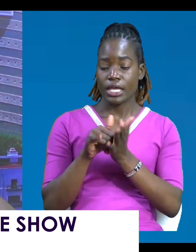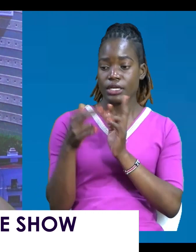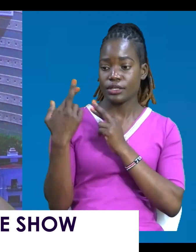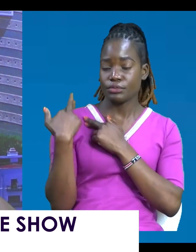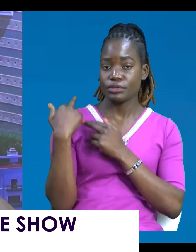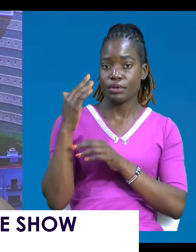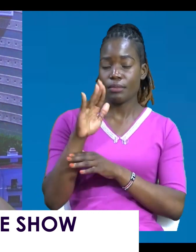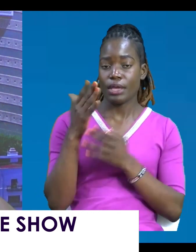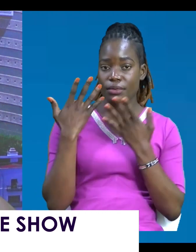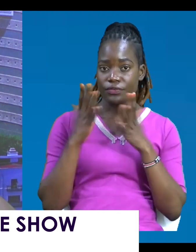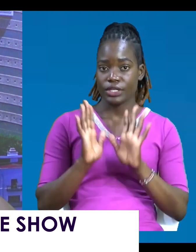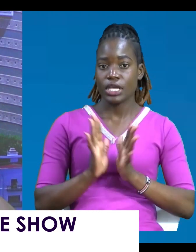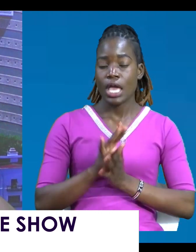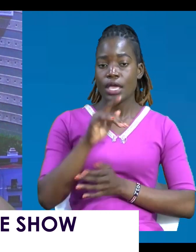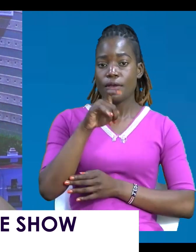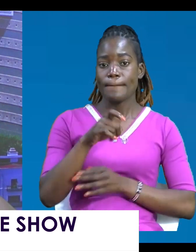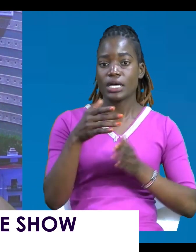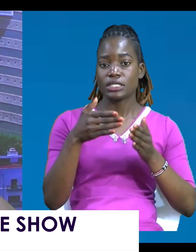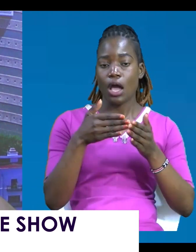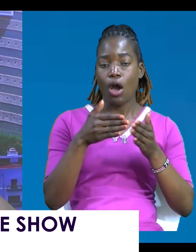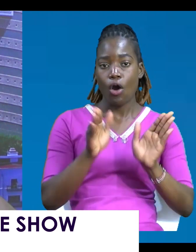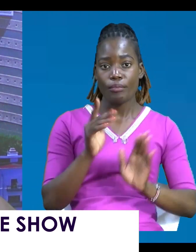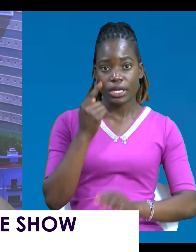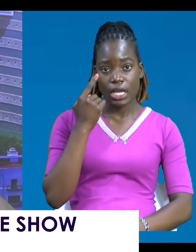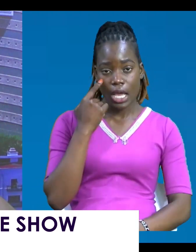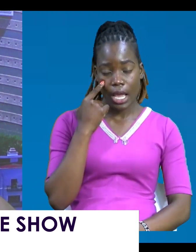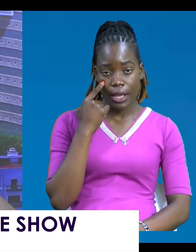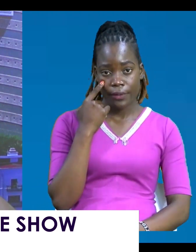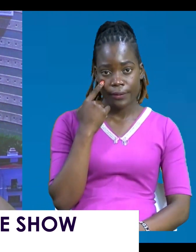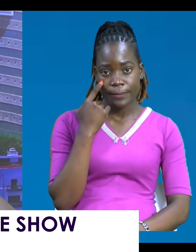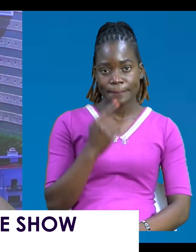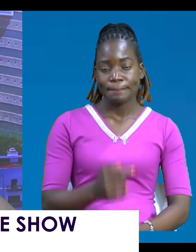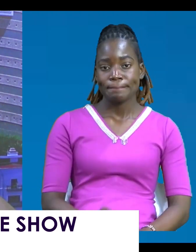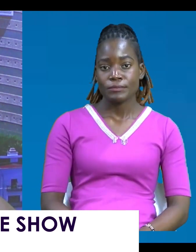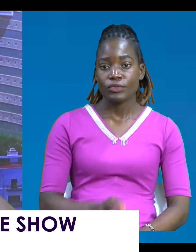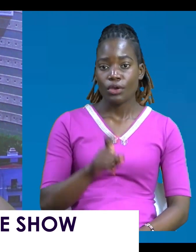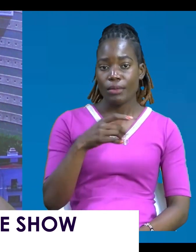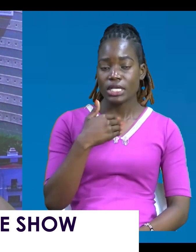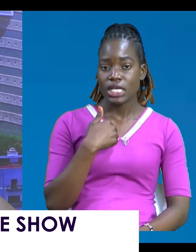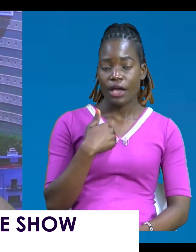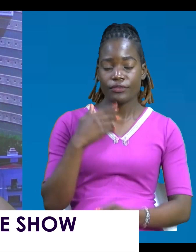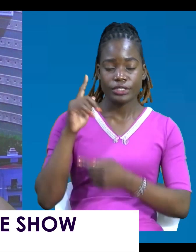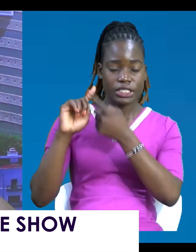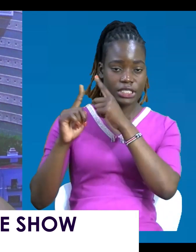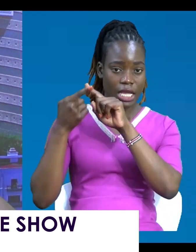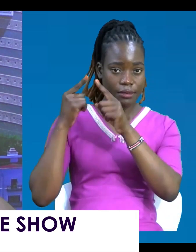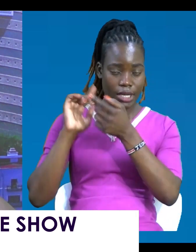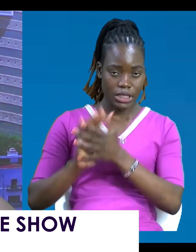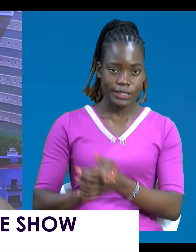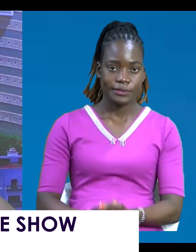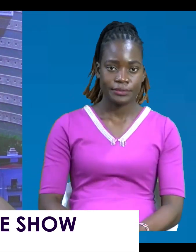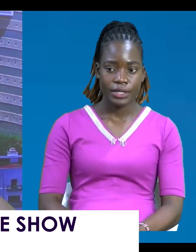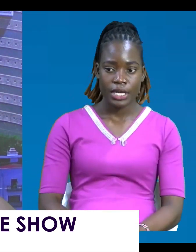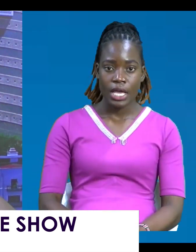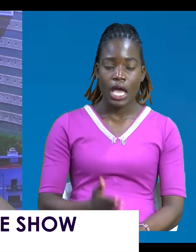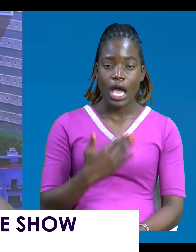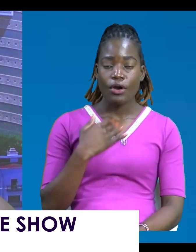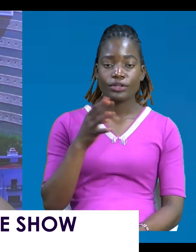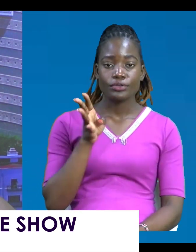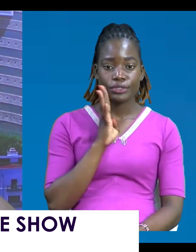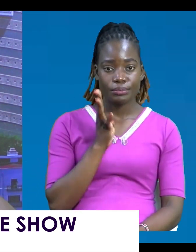over. You need to open your inner eyes. You need to have discernment. Let me